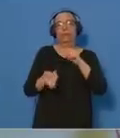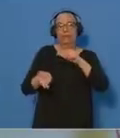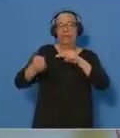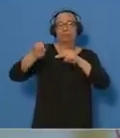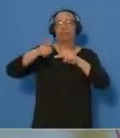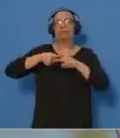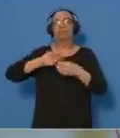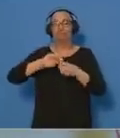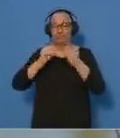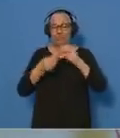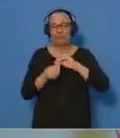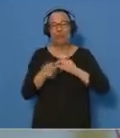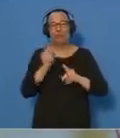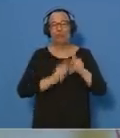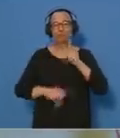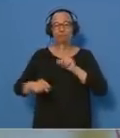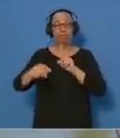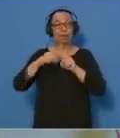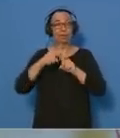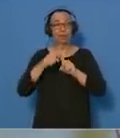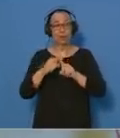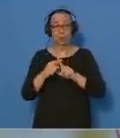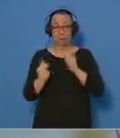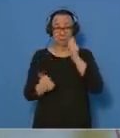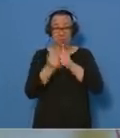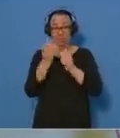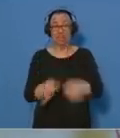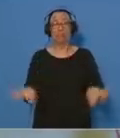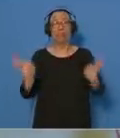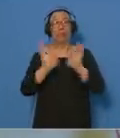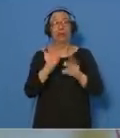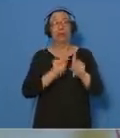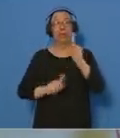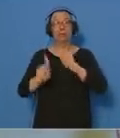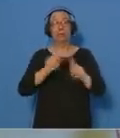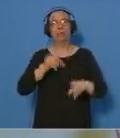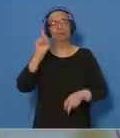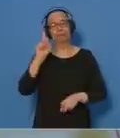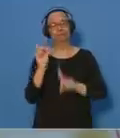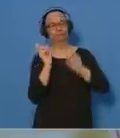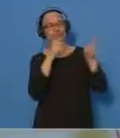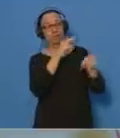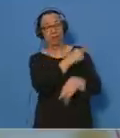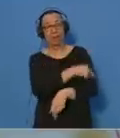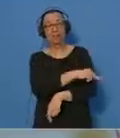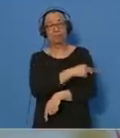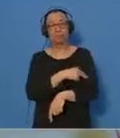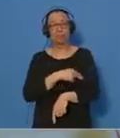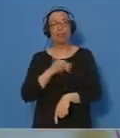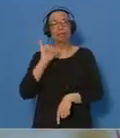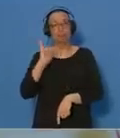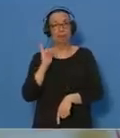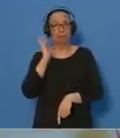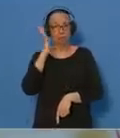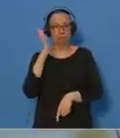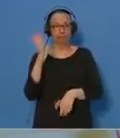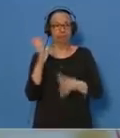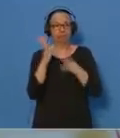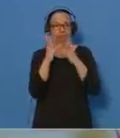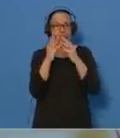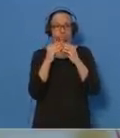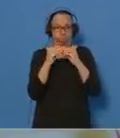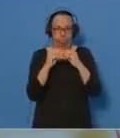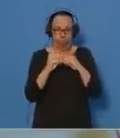test positive for COVID, and more importantly, persons that require hospitalization, and that will crumble our healthcare